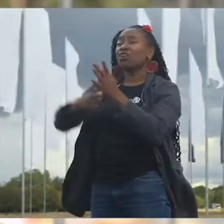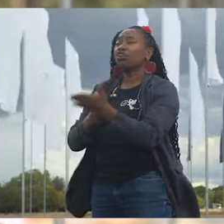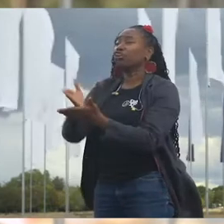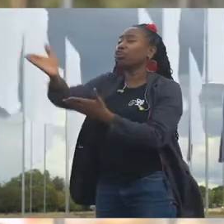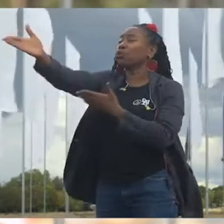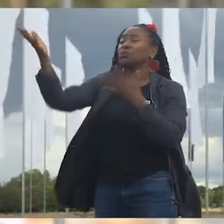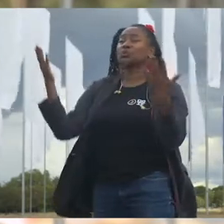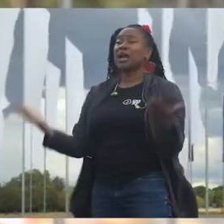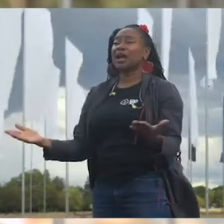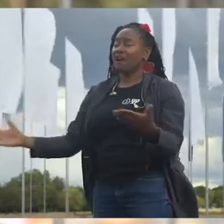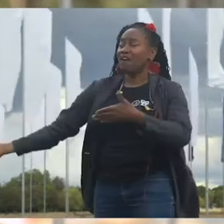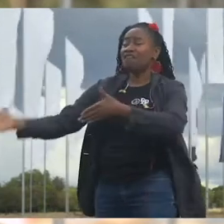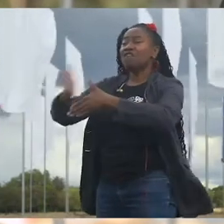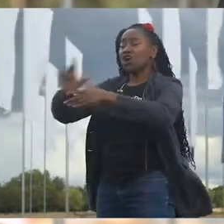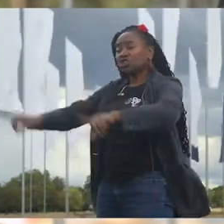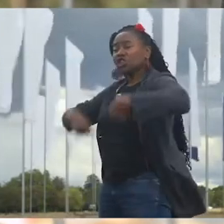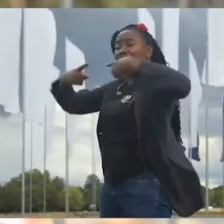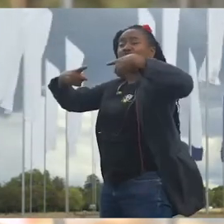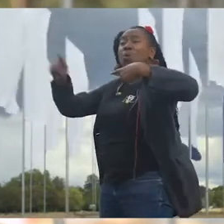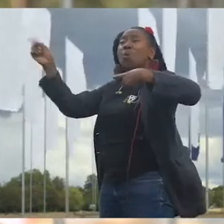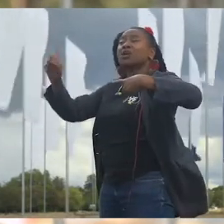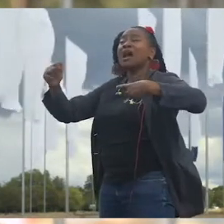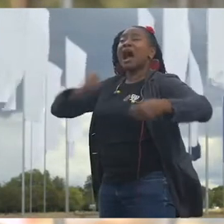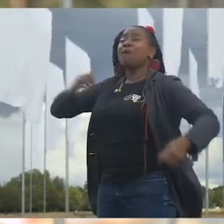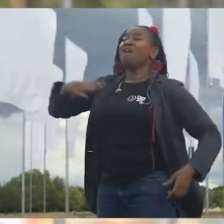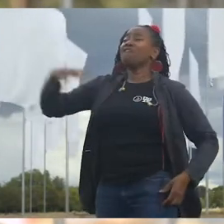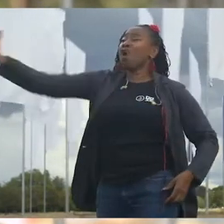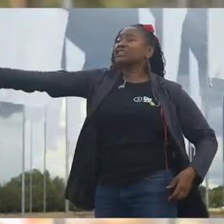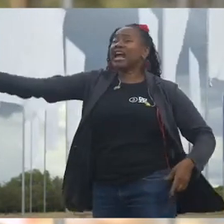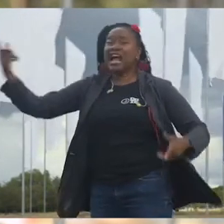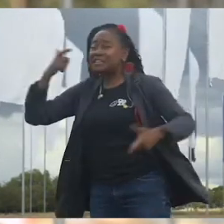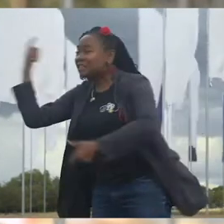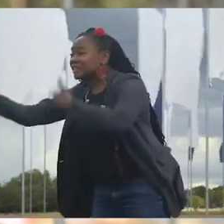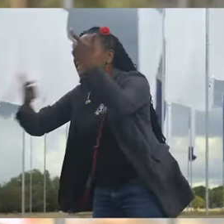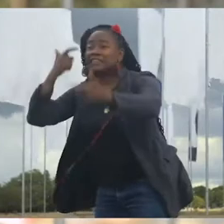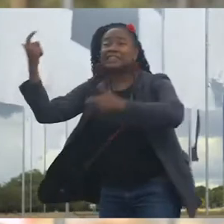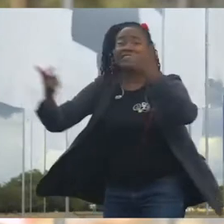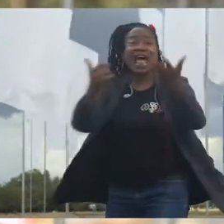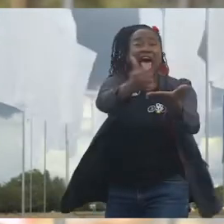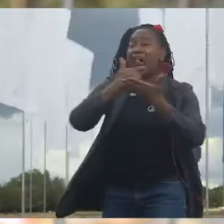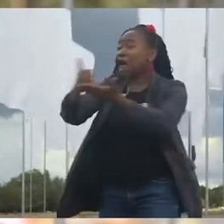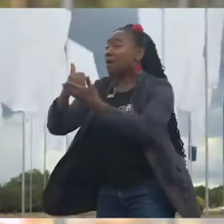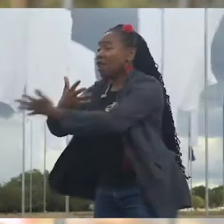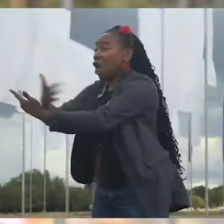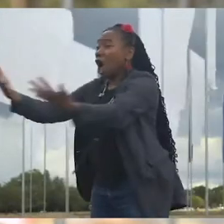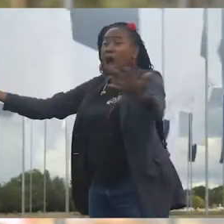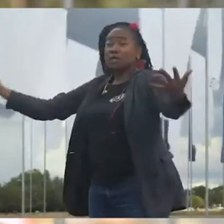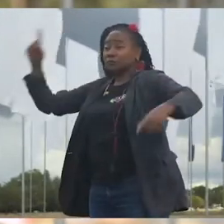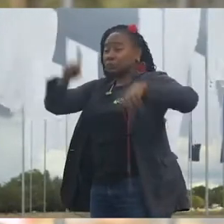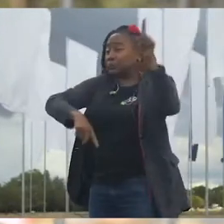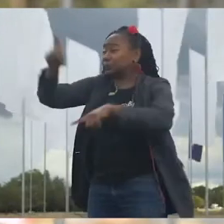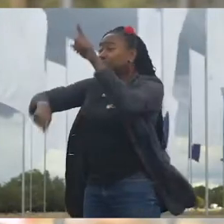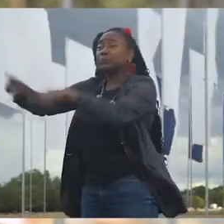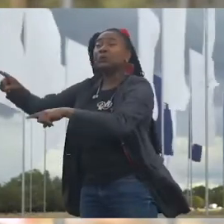The first challenge that we faced was mobilising our volunteers, helpers of all shapes and sizes, who were desperate to see what they could do